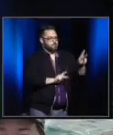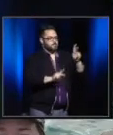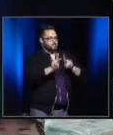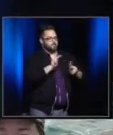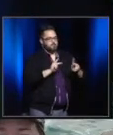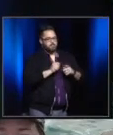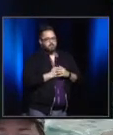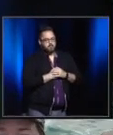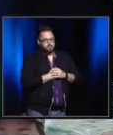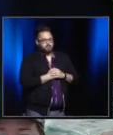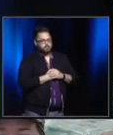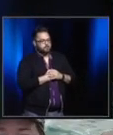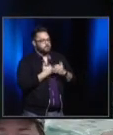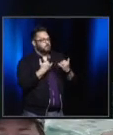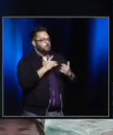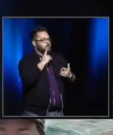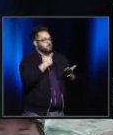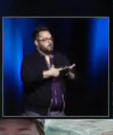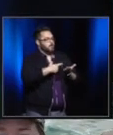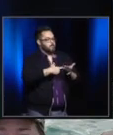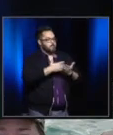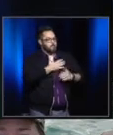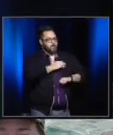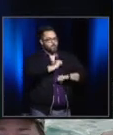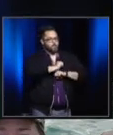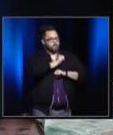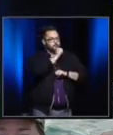The work I'm going to talk about today is not just mine.